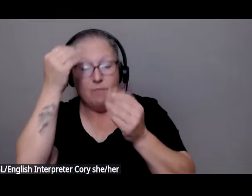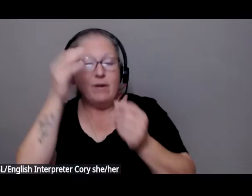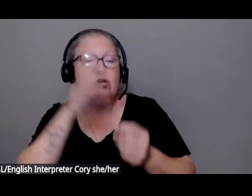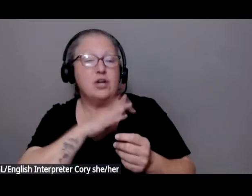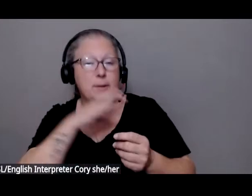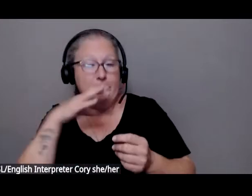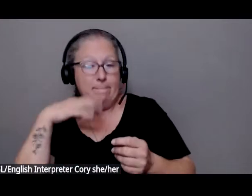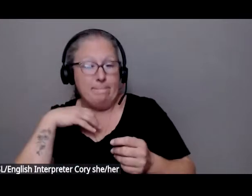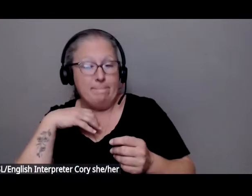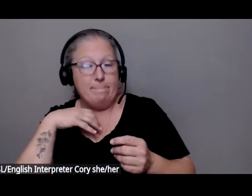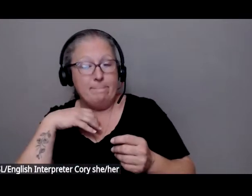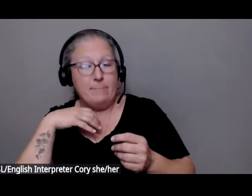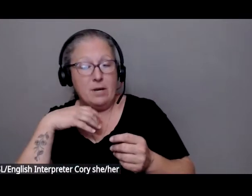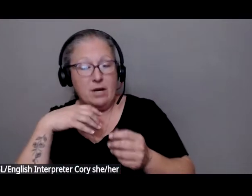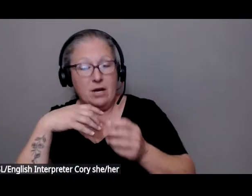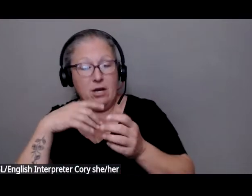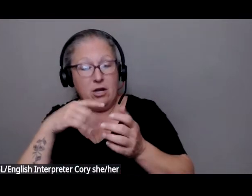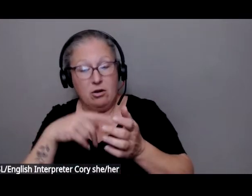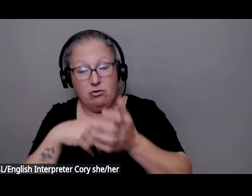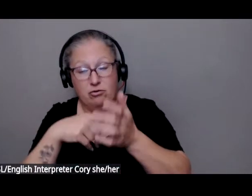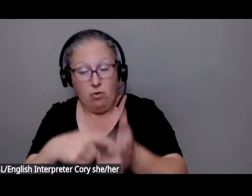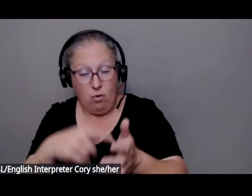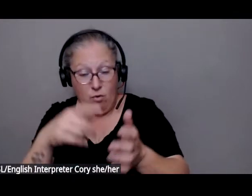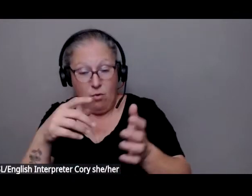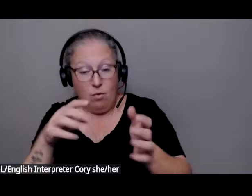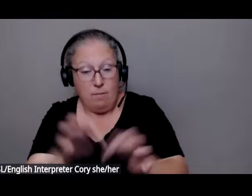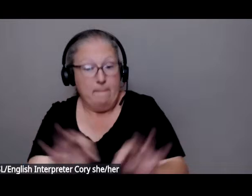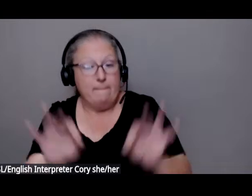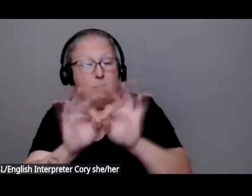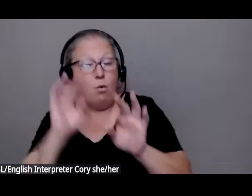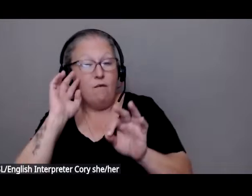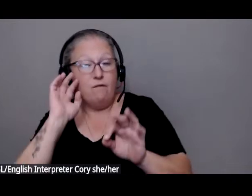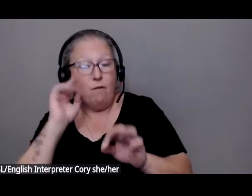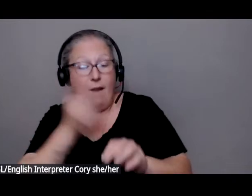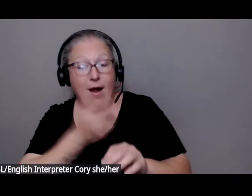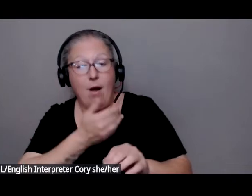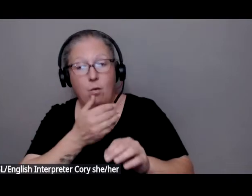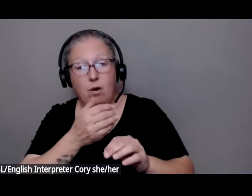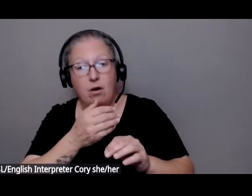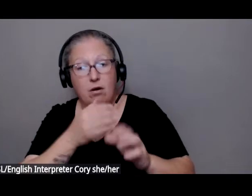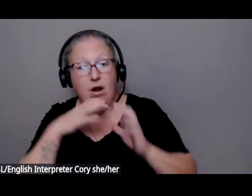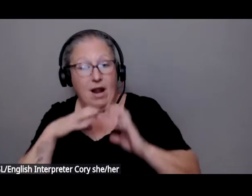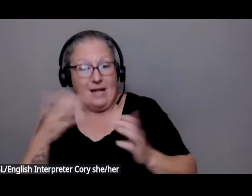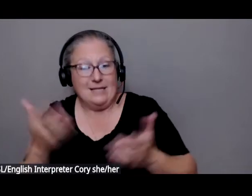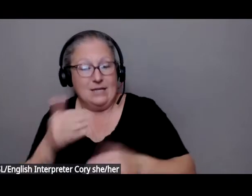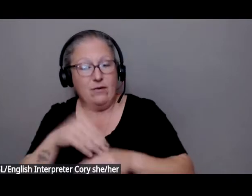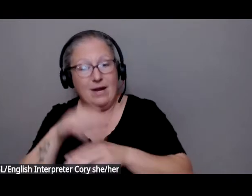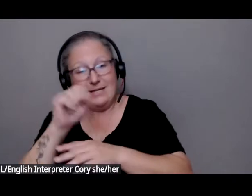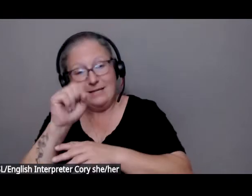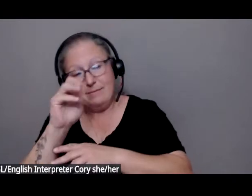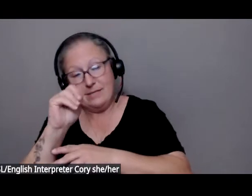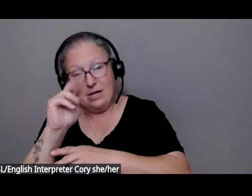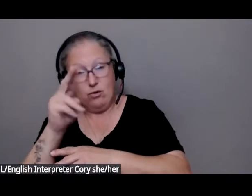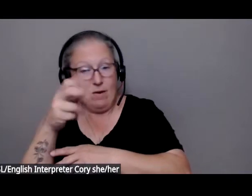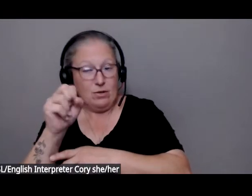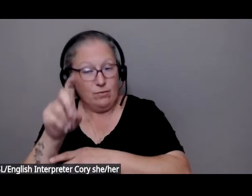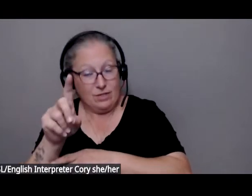committee has deemed important for our constituents to have here in San Mateo Union High School